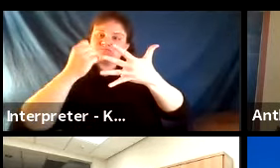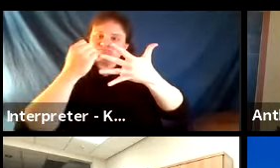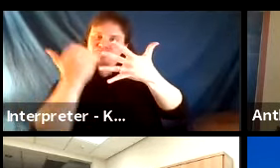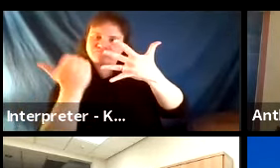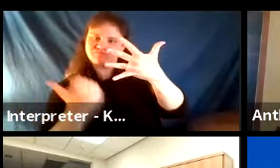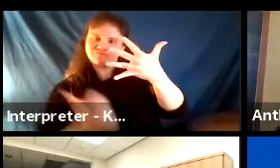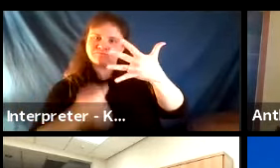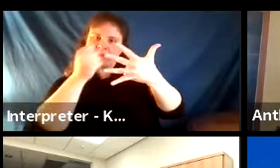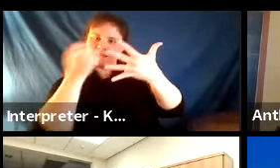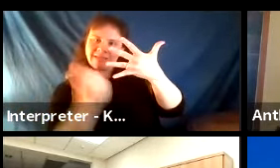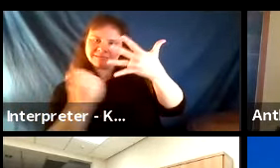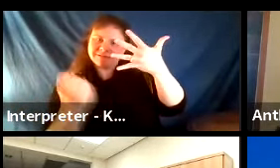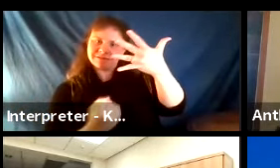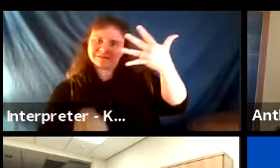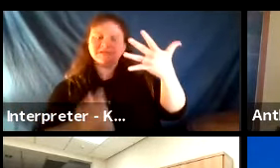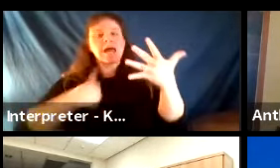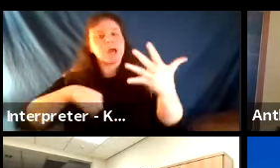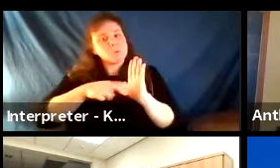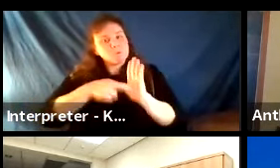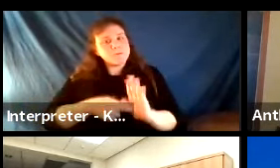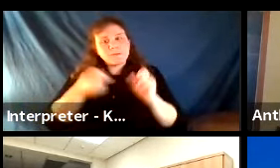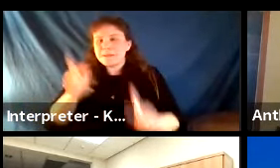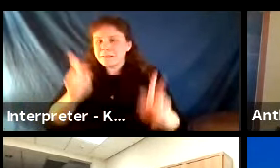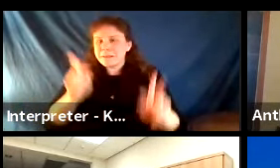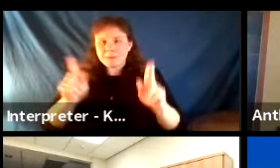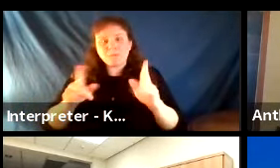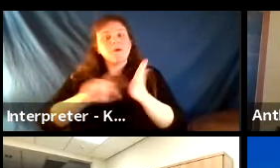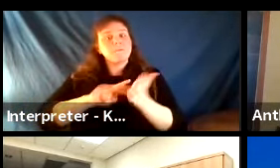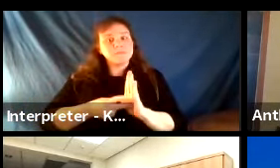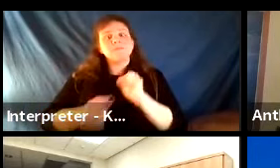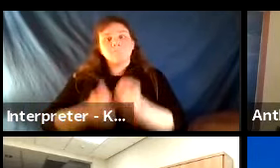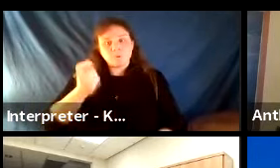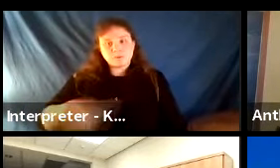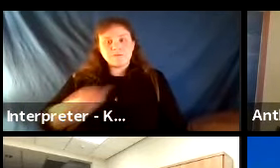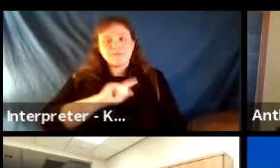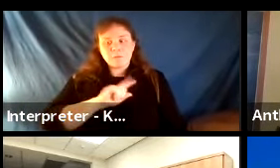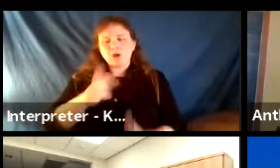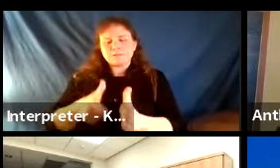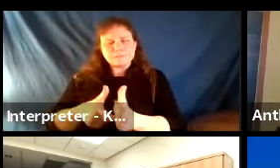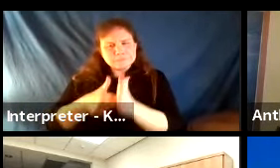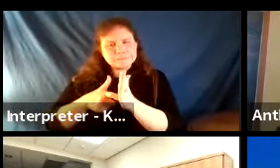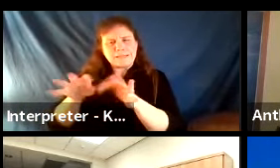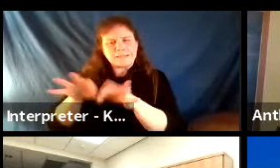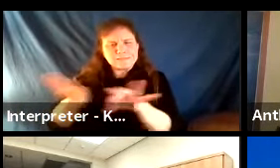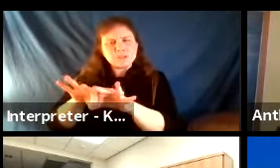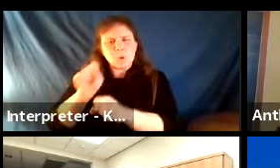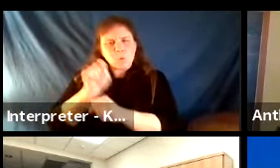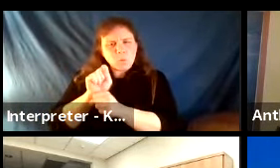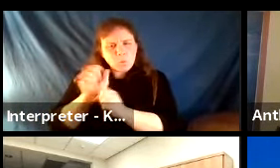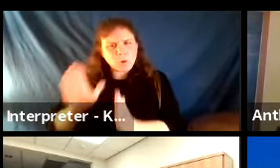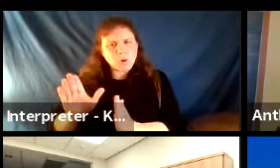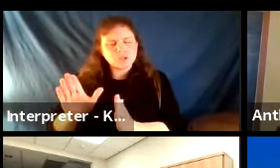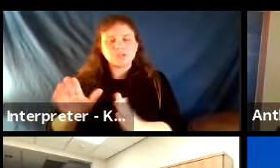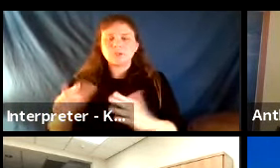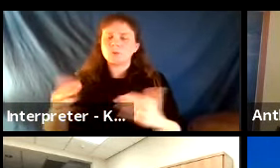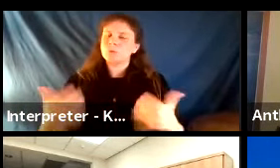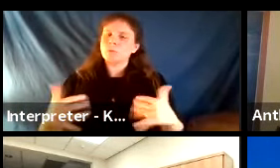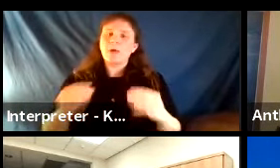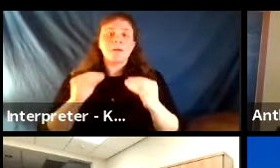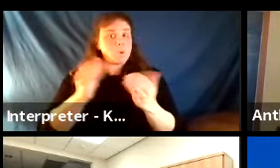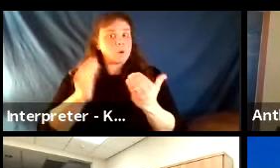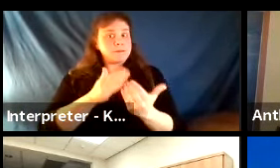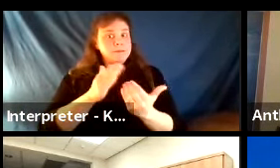represent a lot of those people. Probably most of them are essential workers. And so it's much easier to have this conversation among us